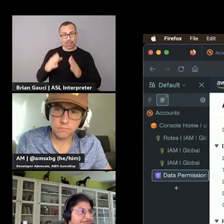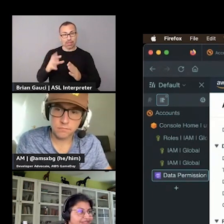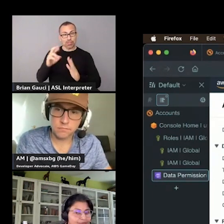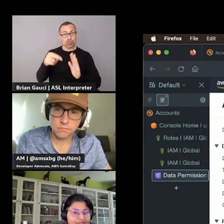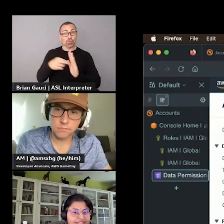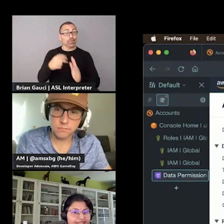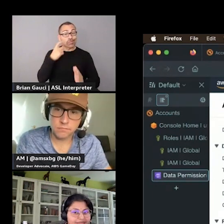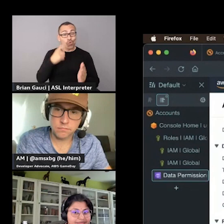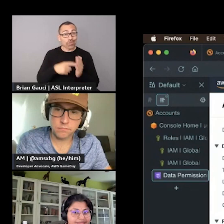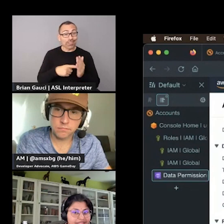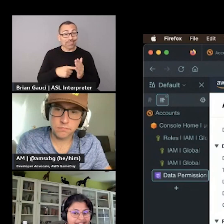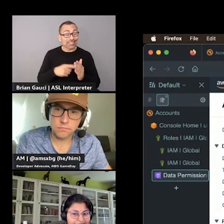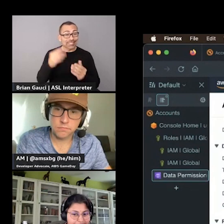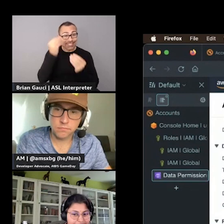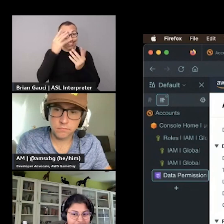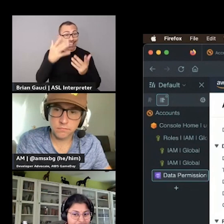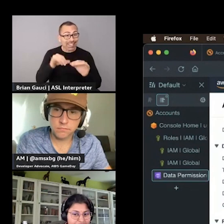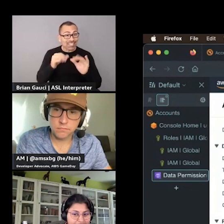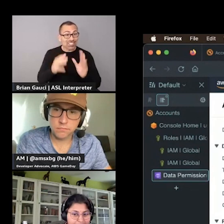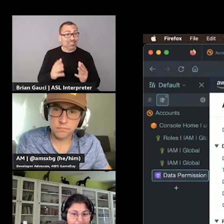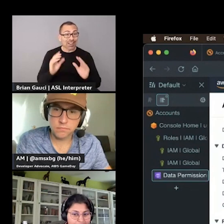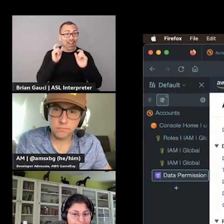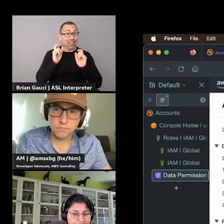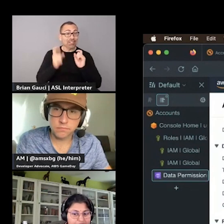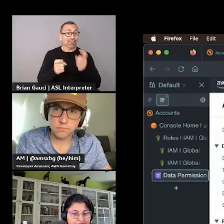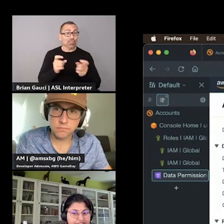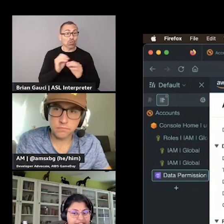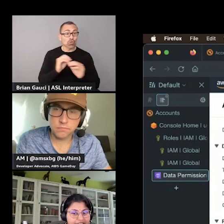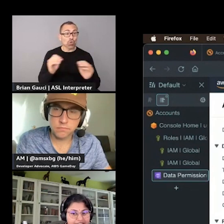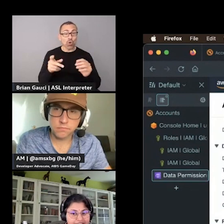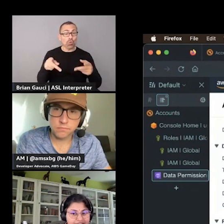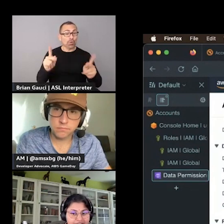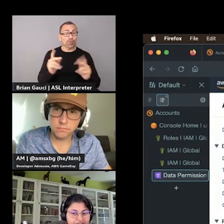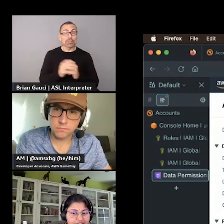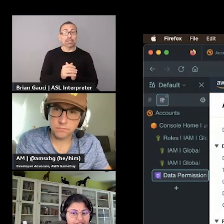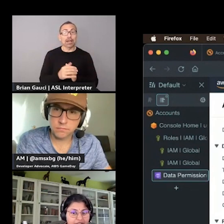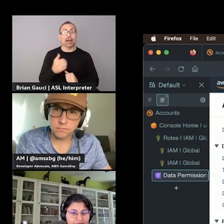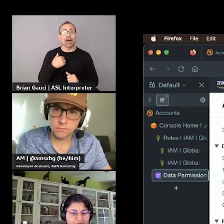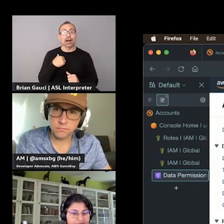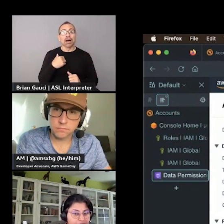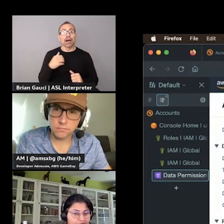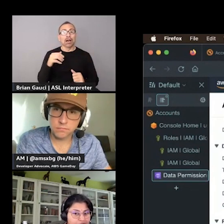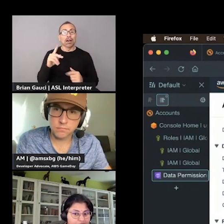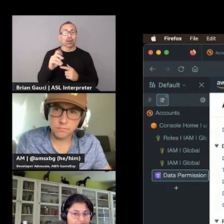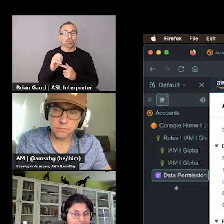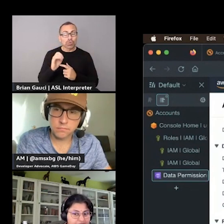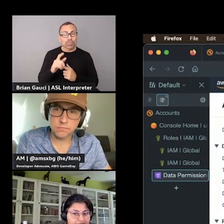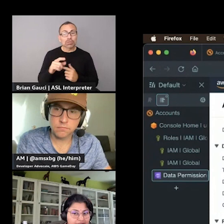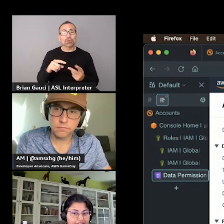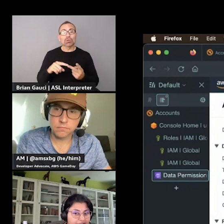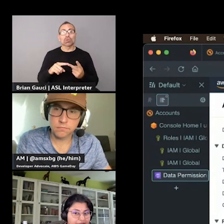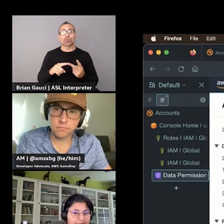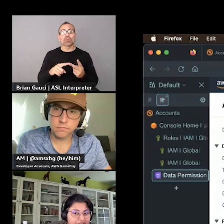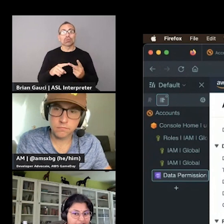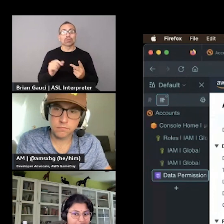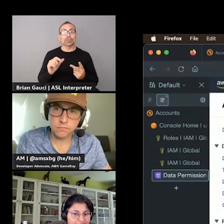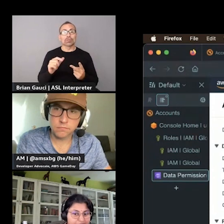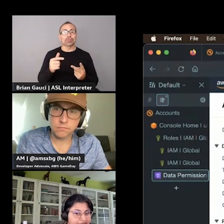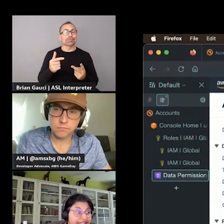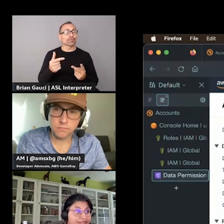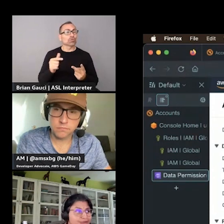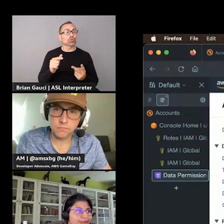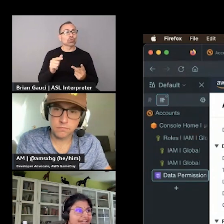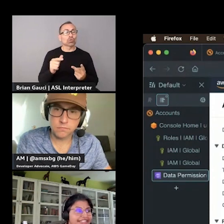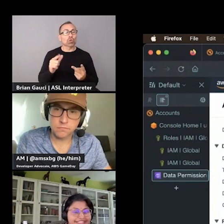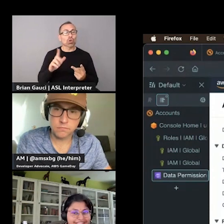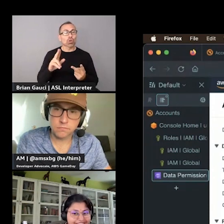here. You notice that I am allowed principals, data analyst, glue service role for crawler, IAM admin, LF admin,